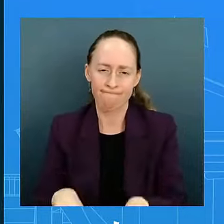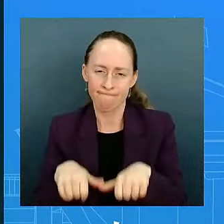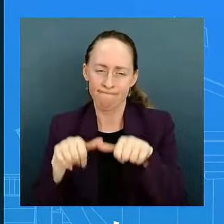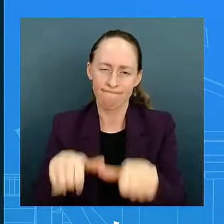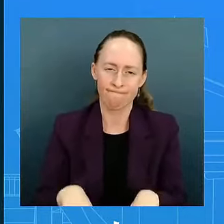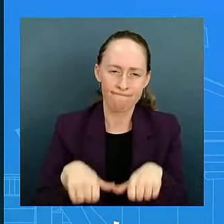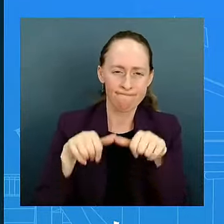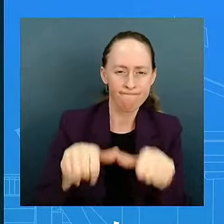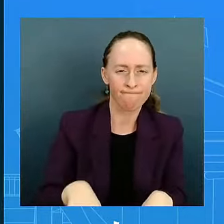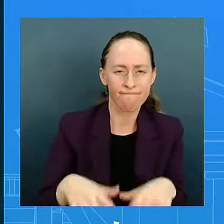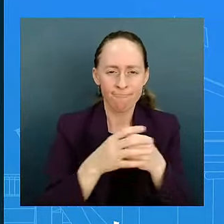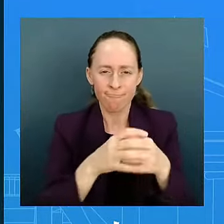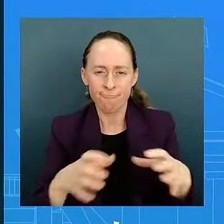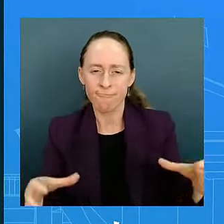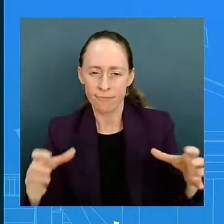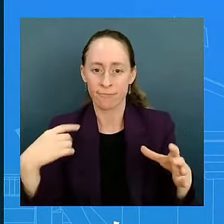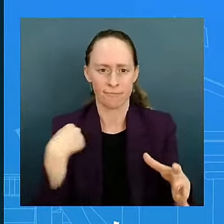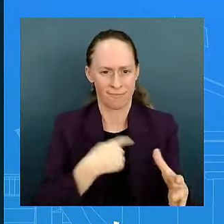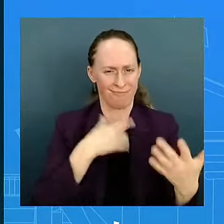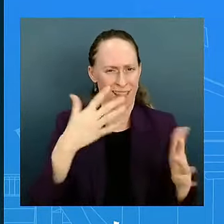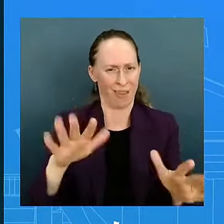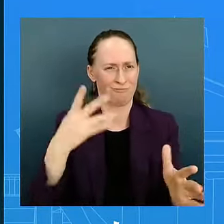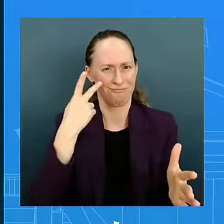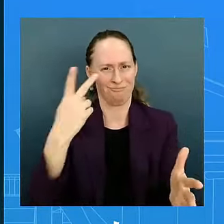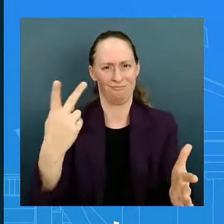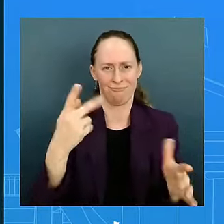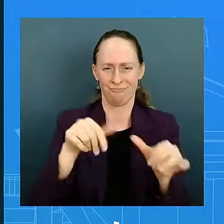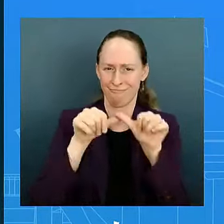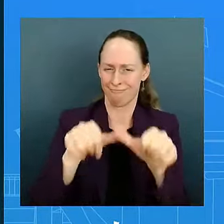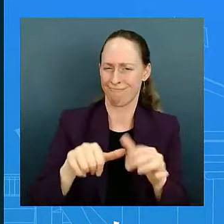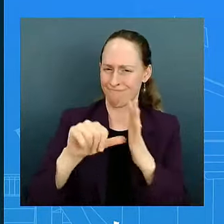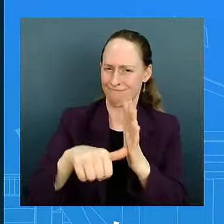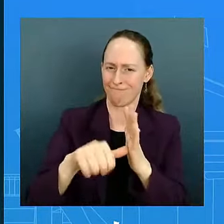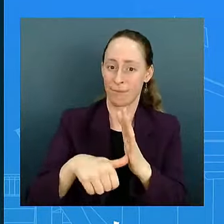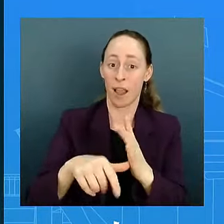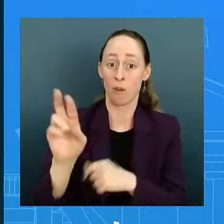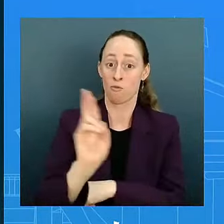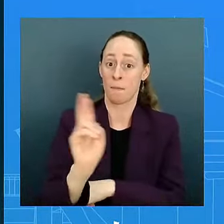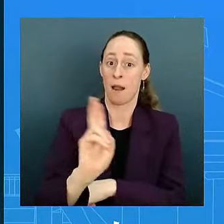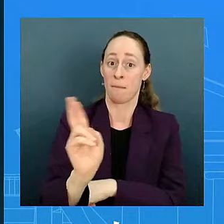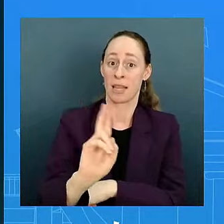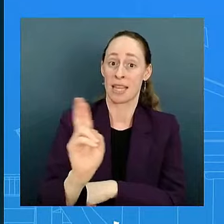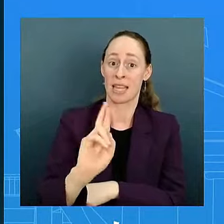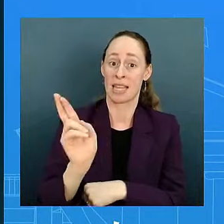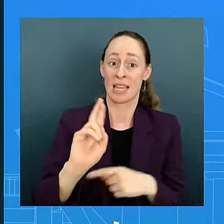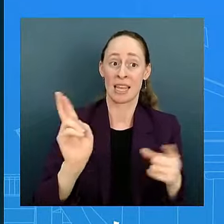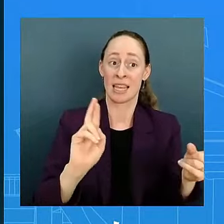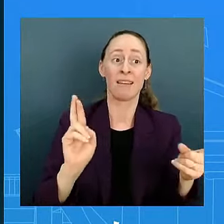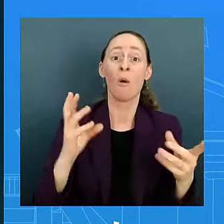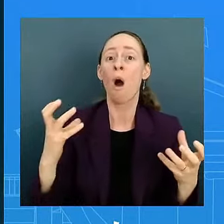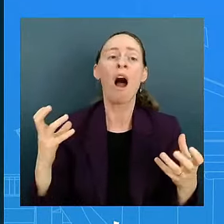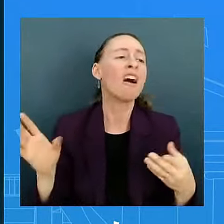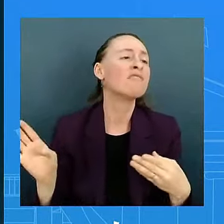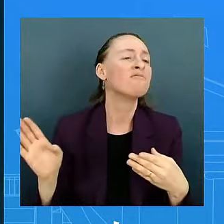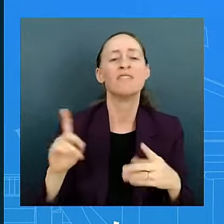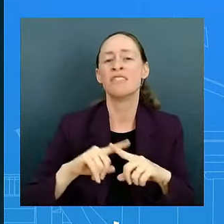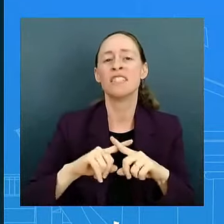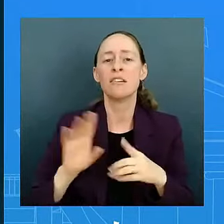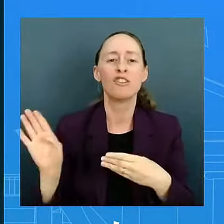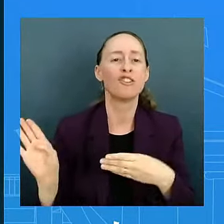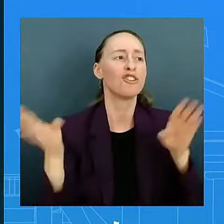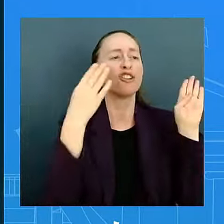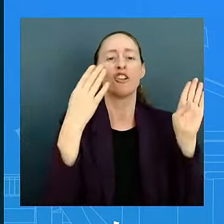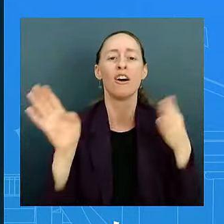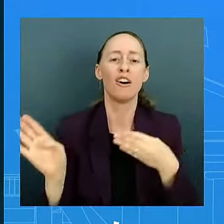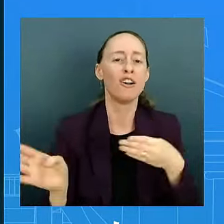week. It is very different than what Republicans in Congress want to do. They want to cut taxes for corporations and billionaires. That's not what we want to